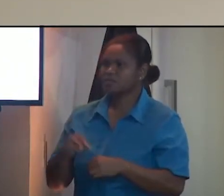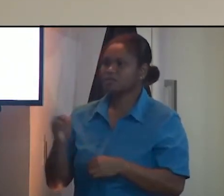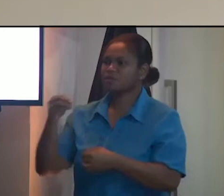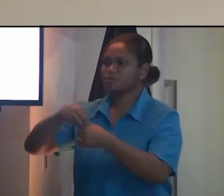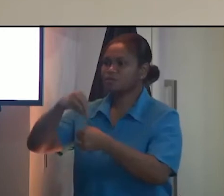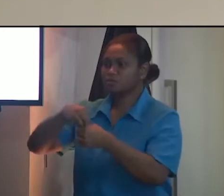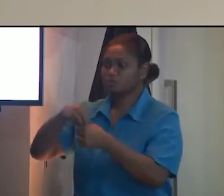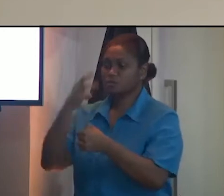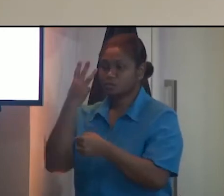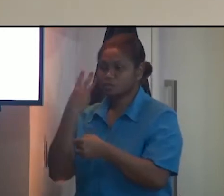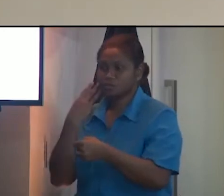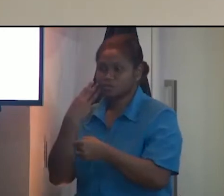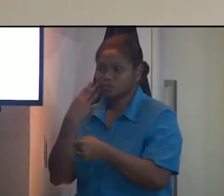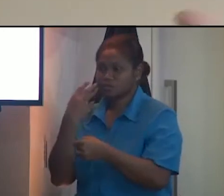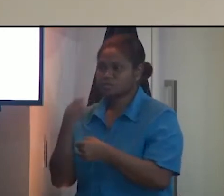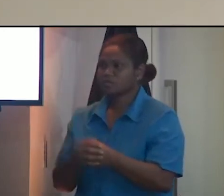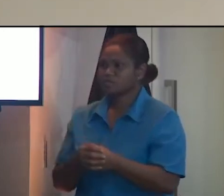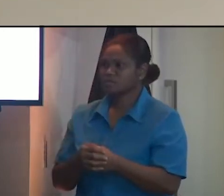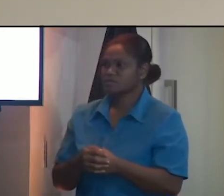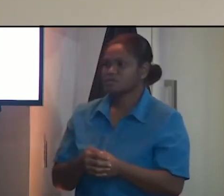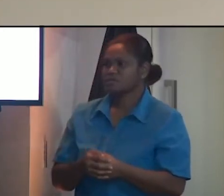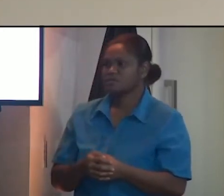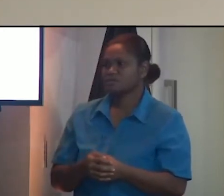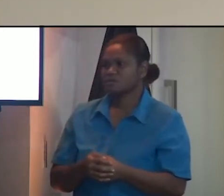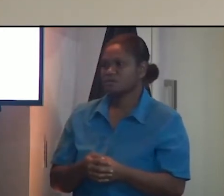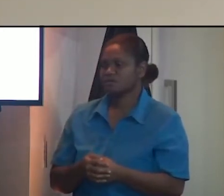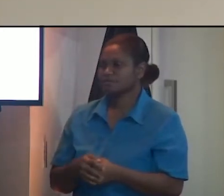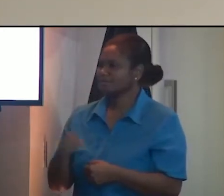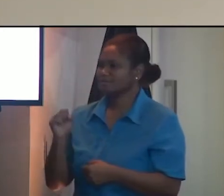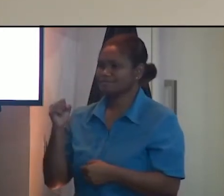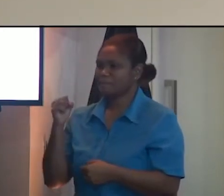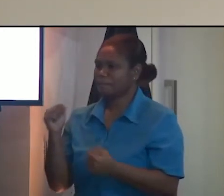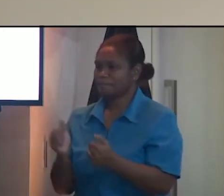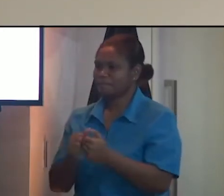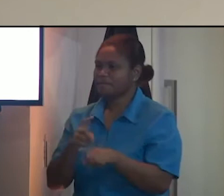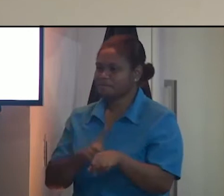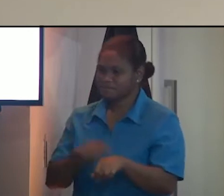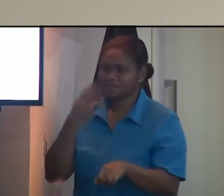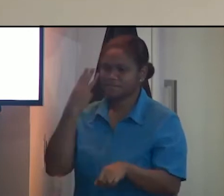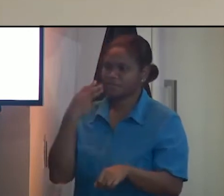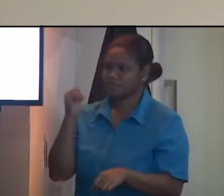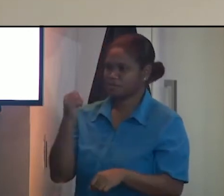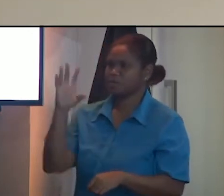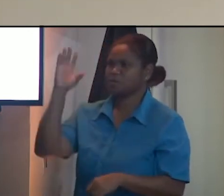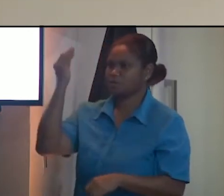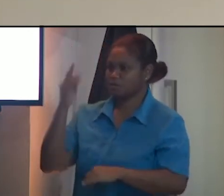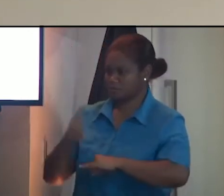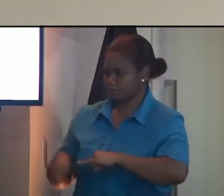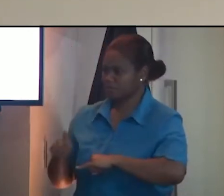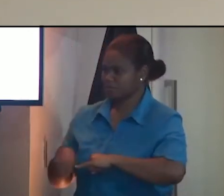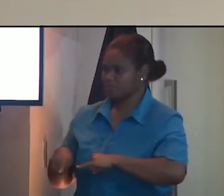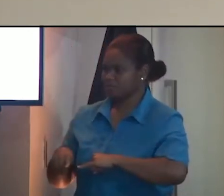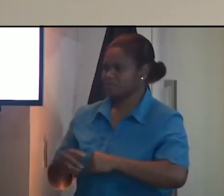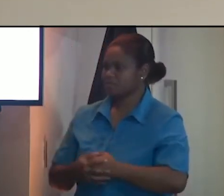women, basically because they're few, and then so it also contributes to them not winning election. And these are like workers standing up